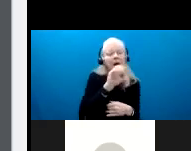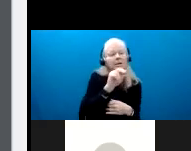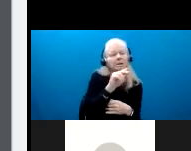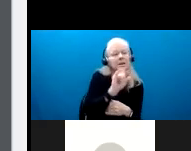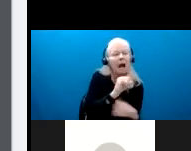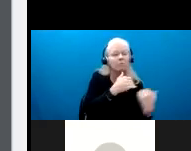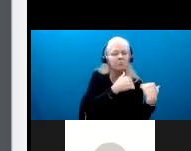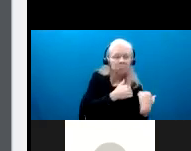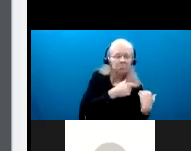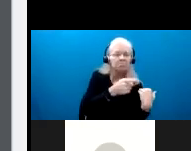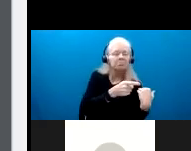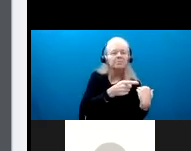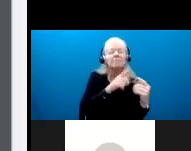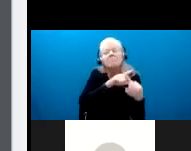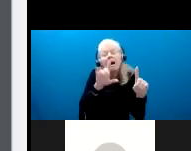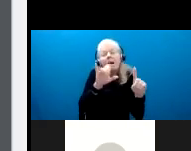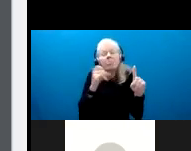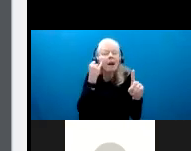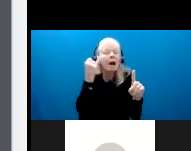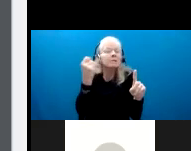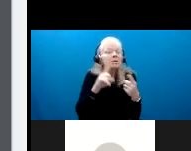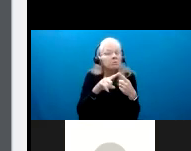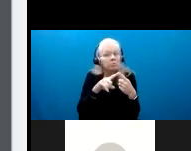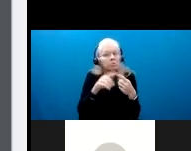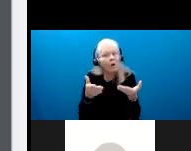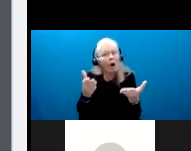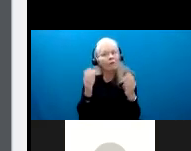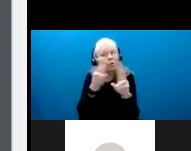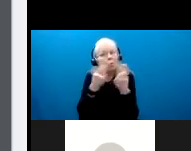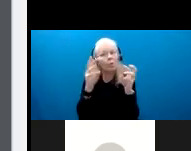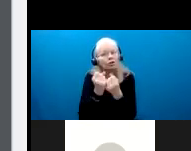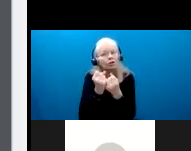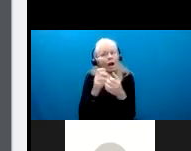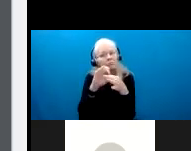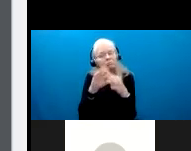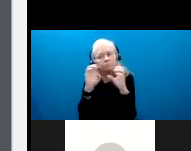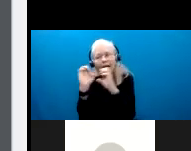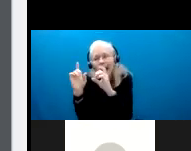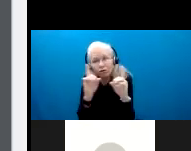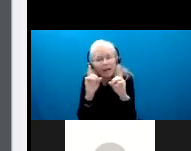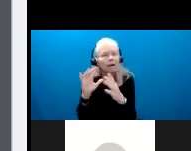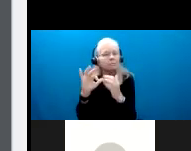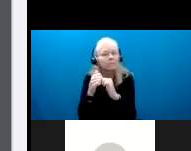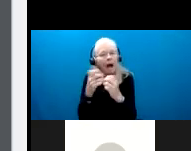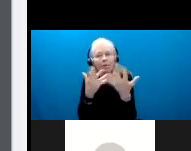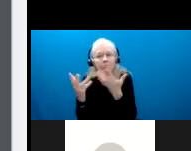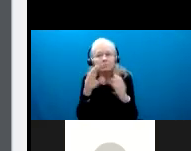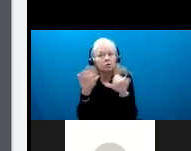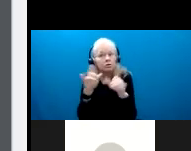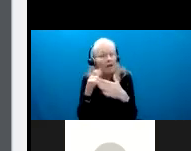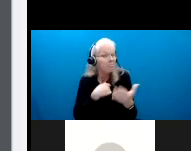but the idea of offering educational workshops, I'm all for that. Okay. Thank